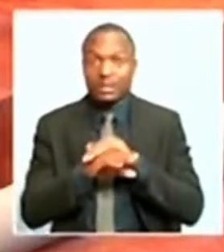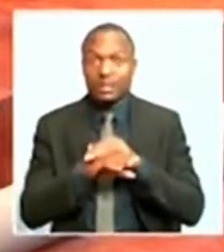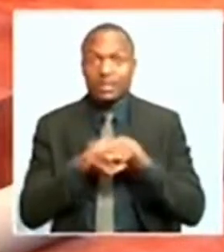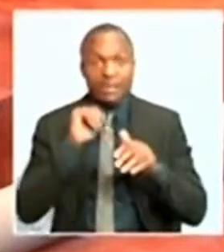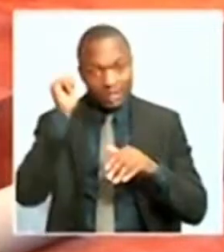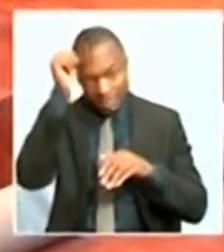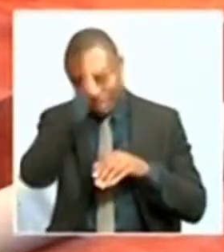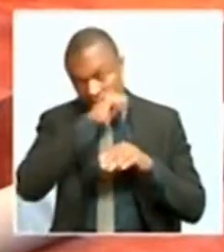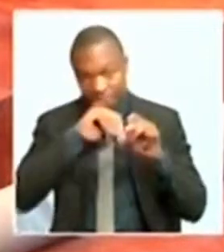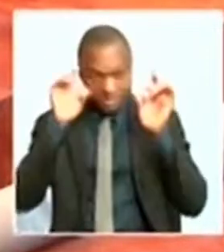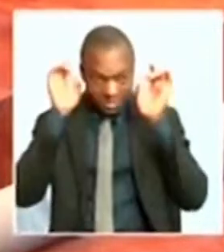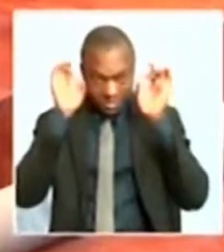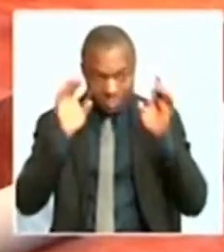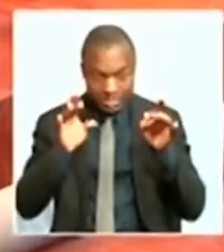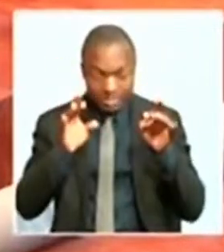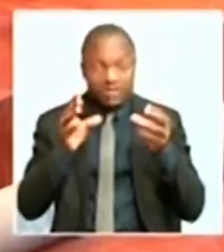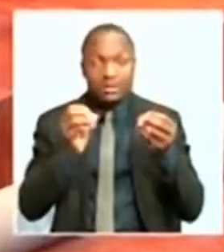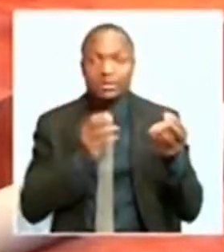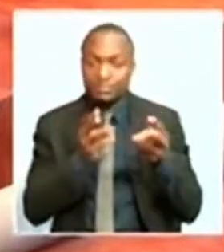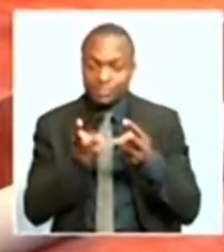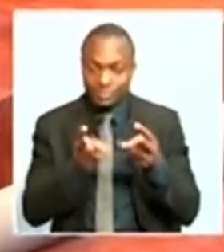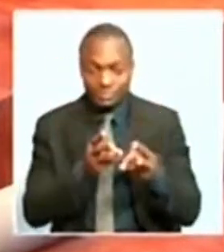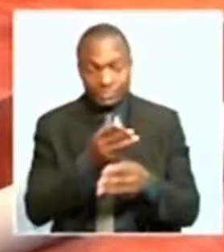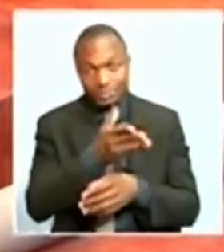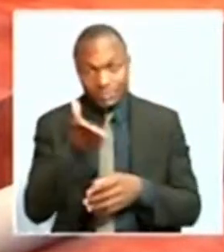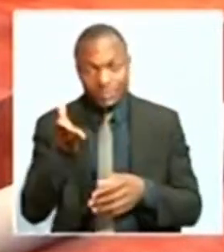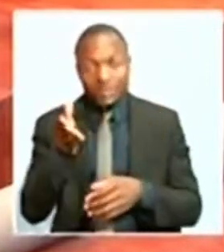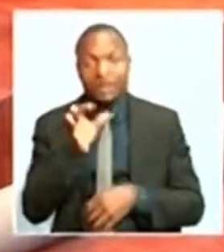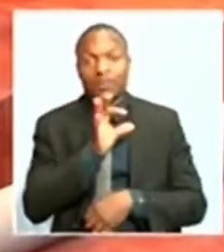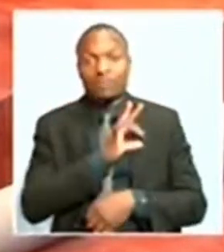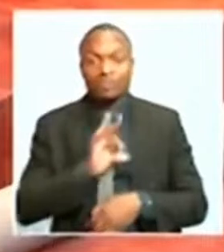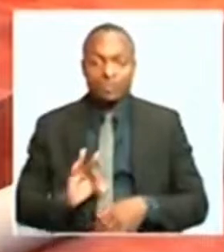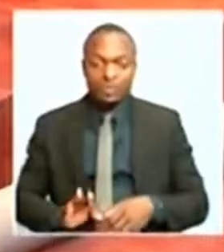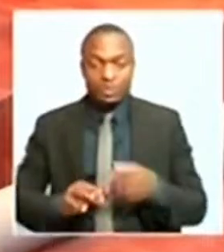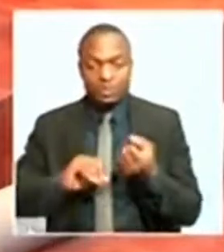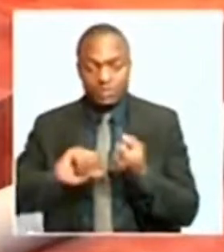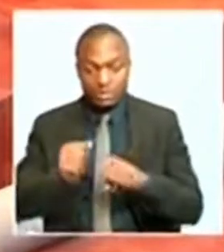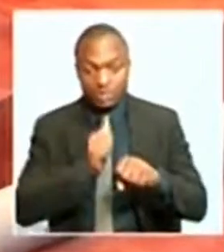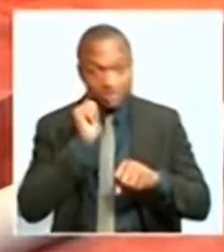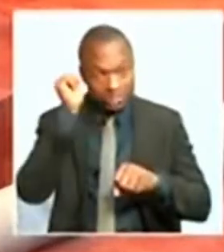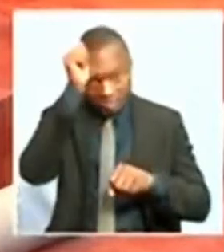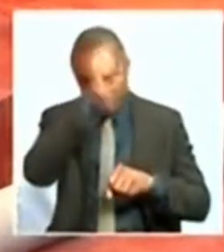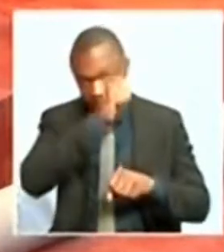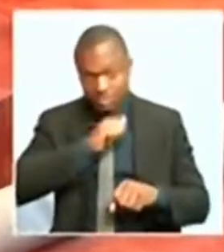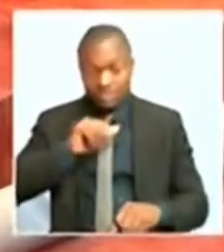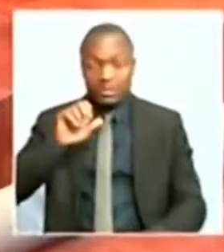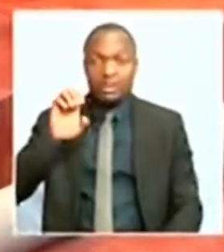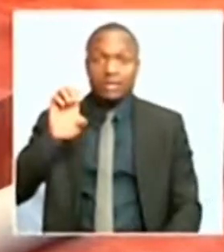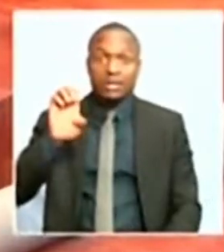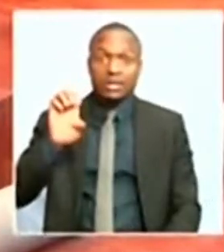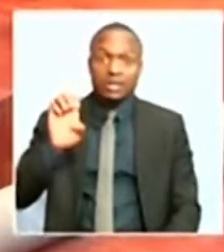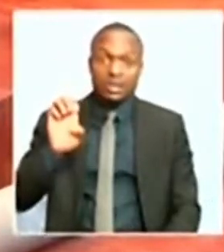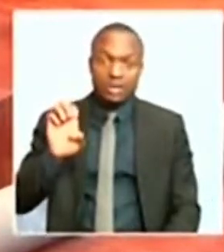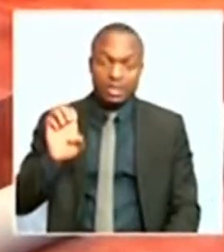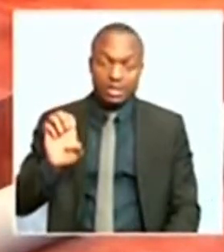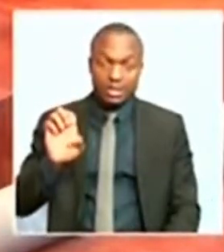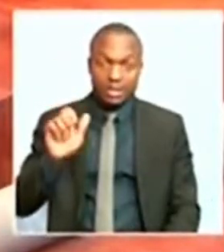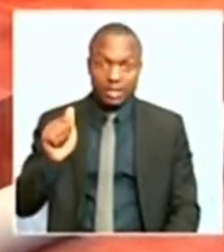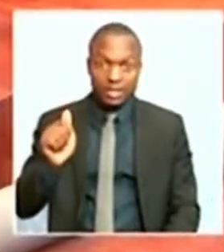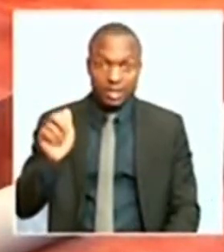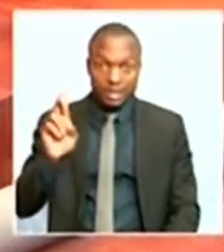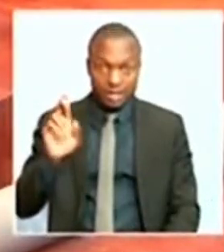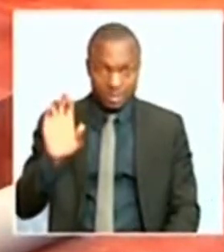that quantifies and monitors weather-related food security risks in Africa. I think ARC has access to satellite